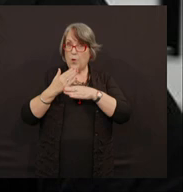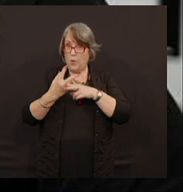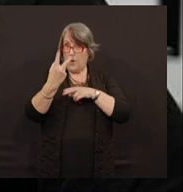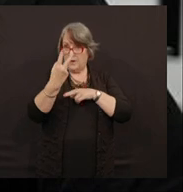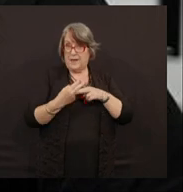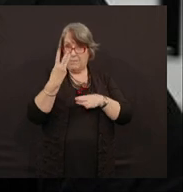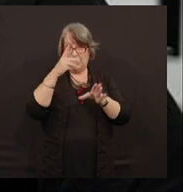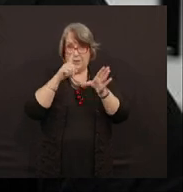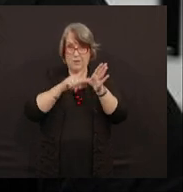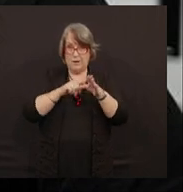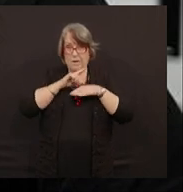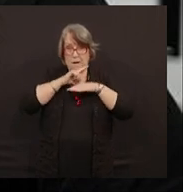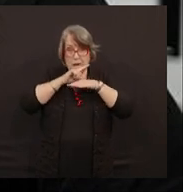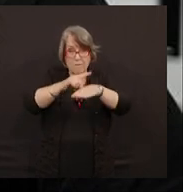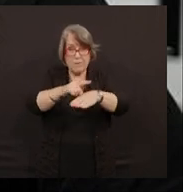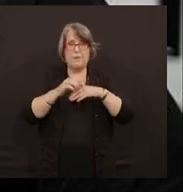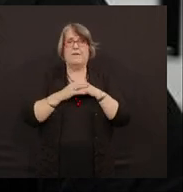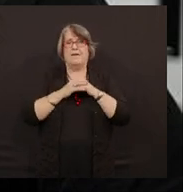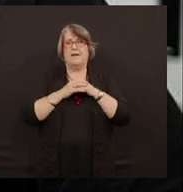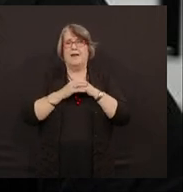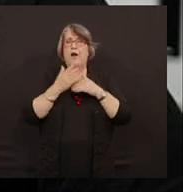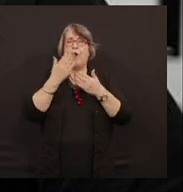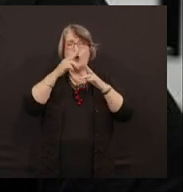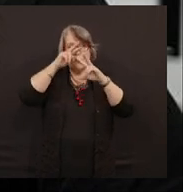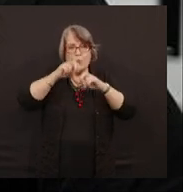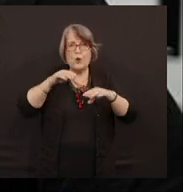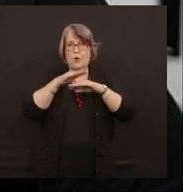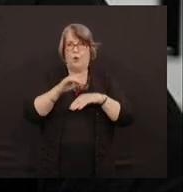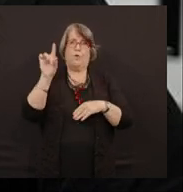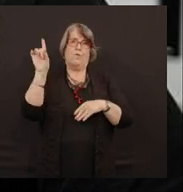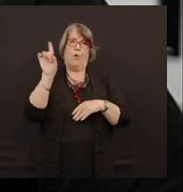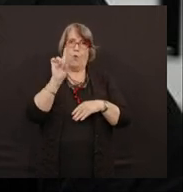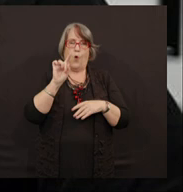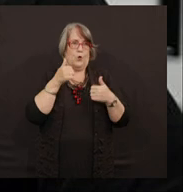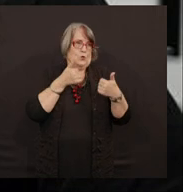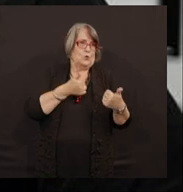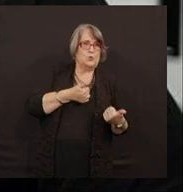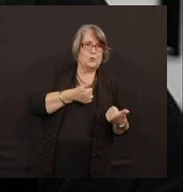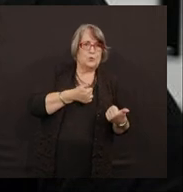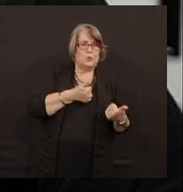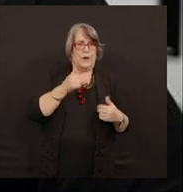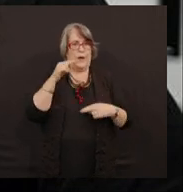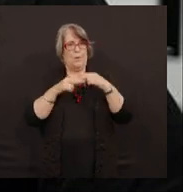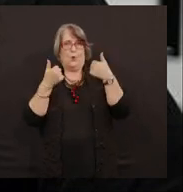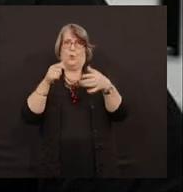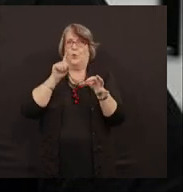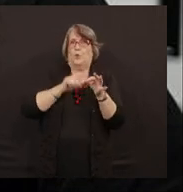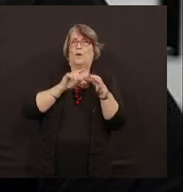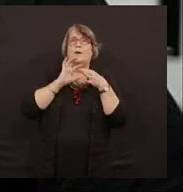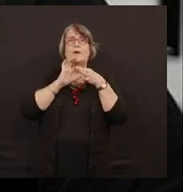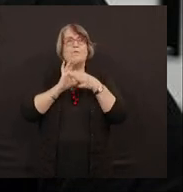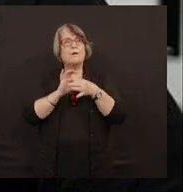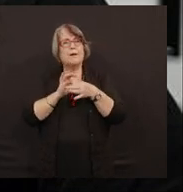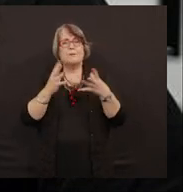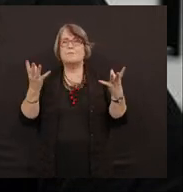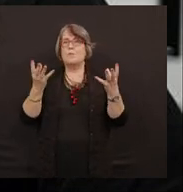3 years every week on a piece of research about what is good, what builds quality in relationships